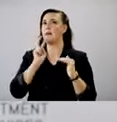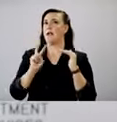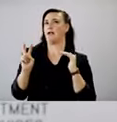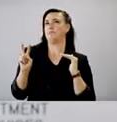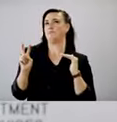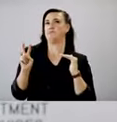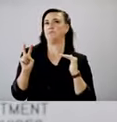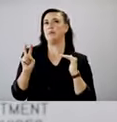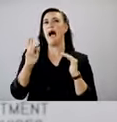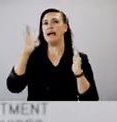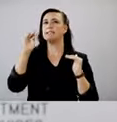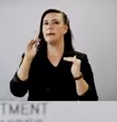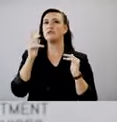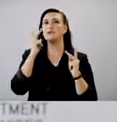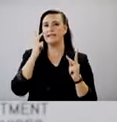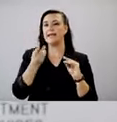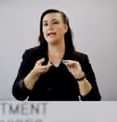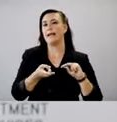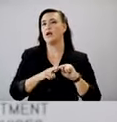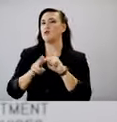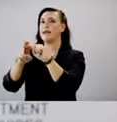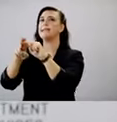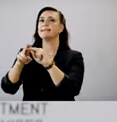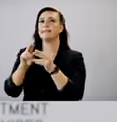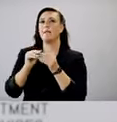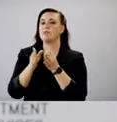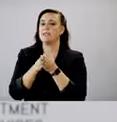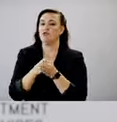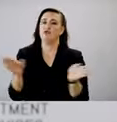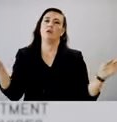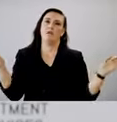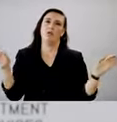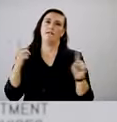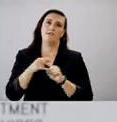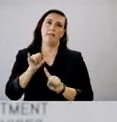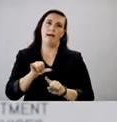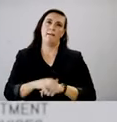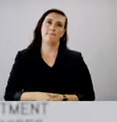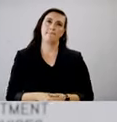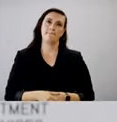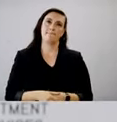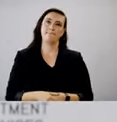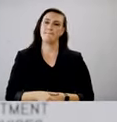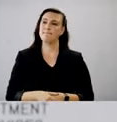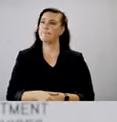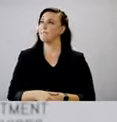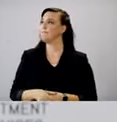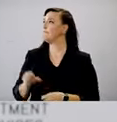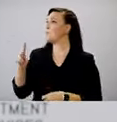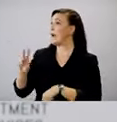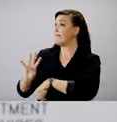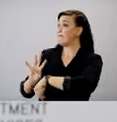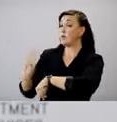I would expect us to continue to see increases in cases for a while. Okay, it's